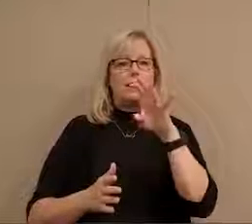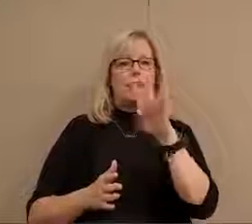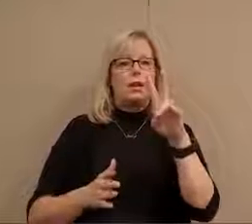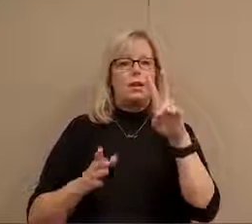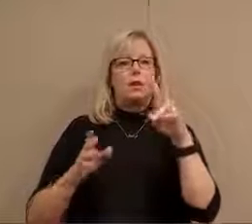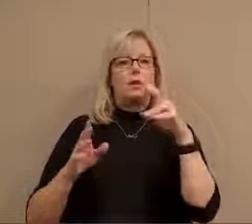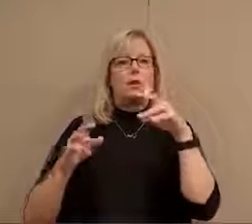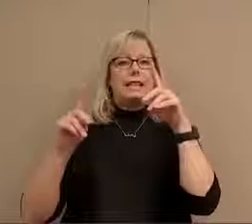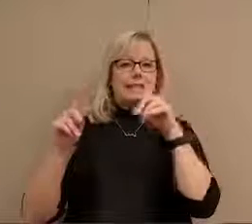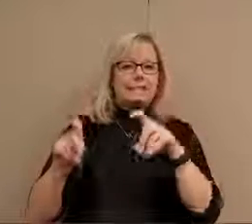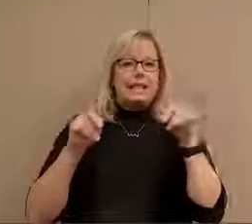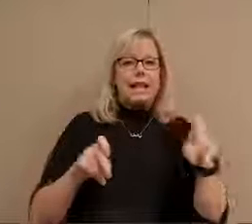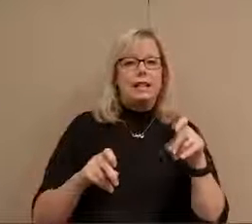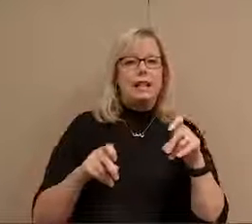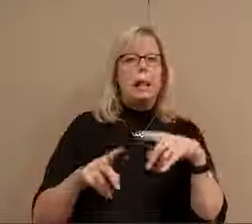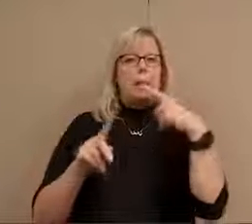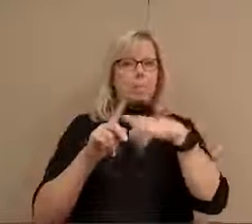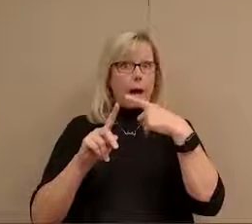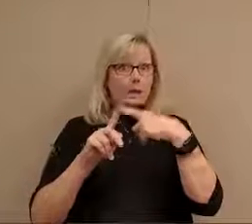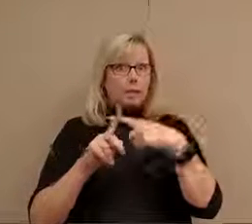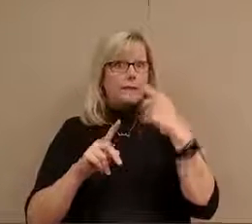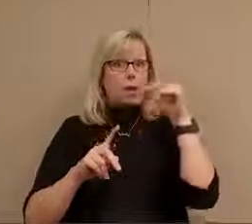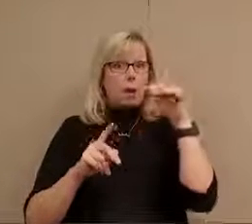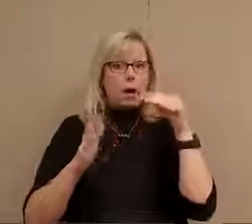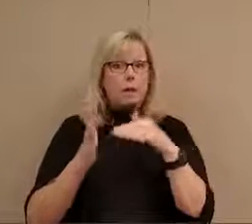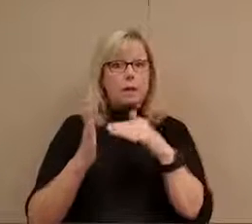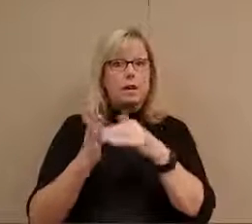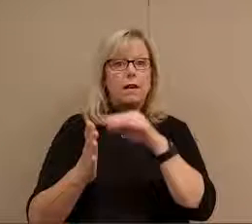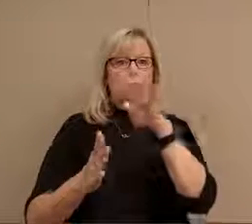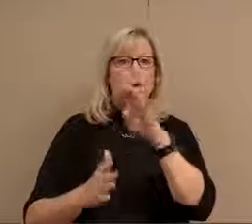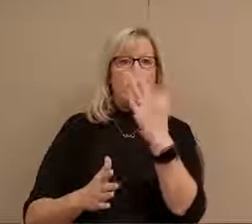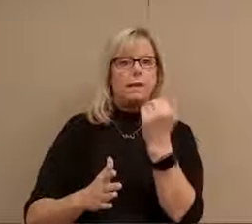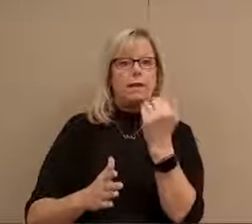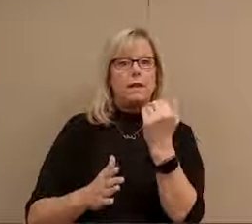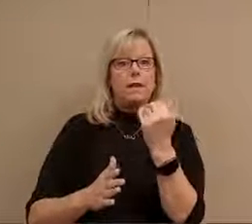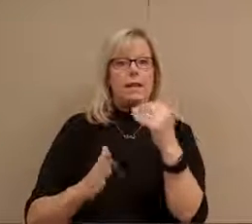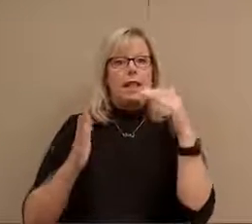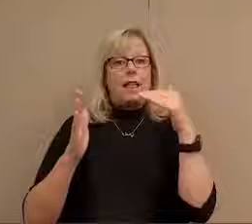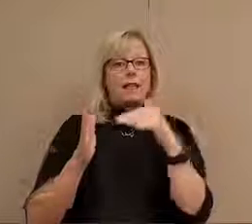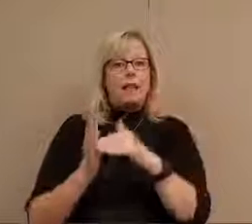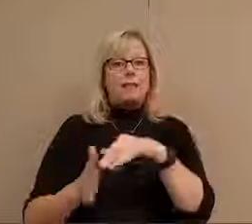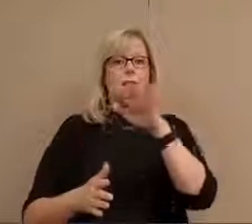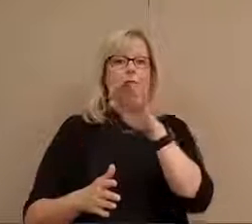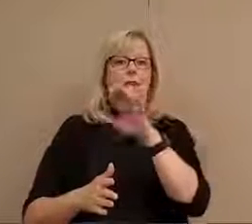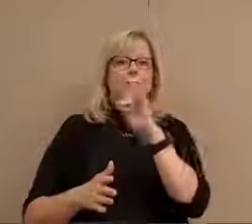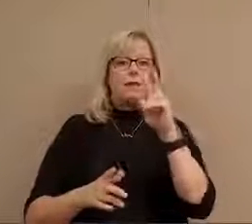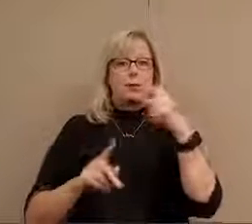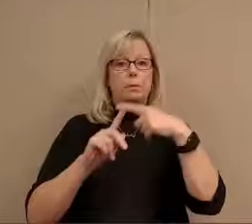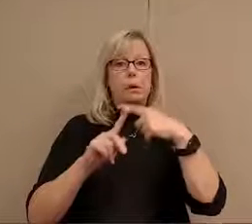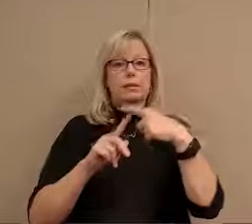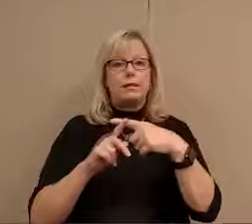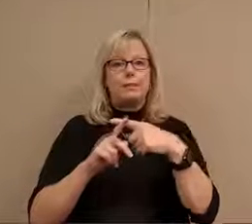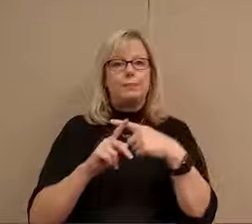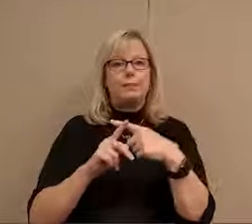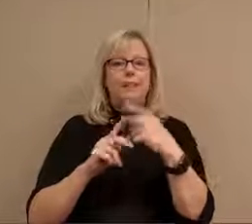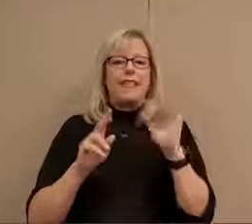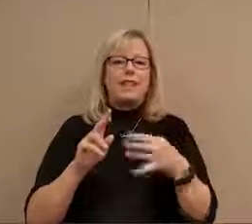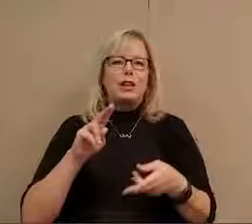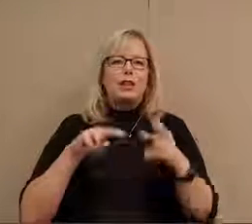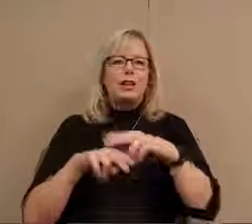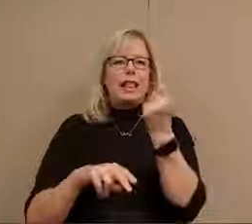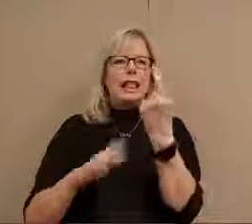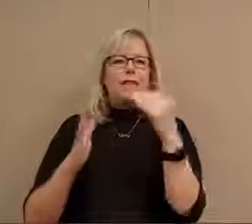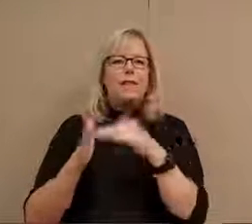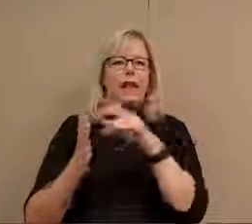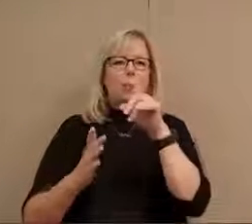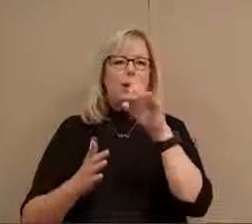1,415,572 positives, which is an increase of 11,606 from last week. Total deaths to date is 23,420,